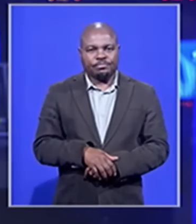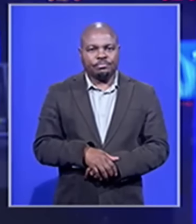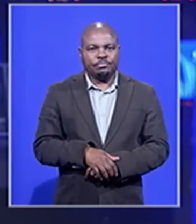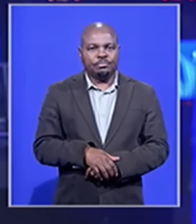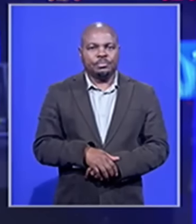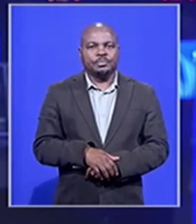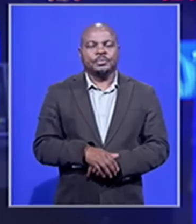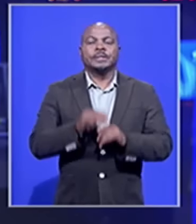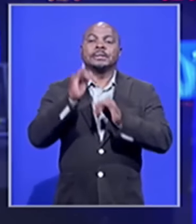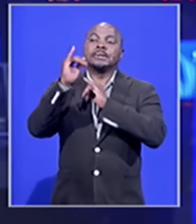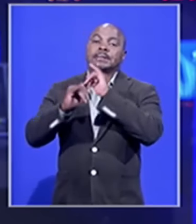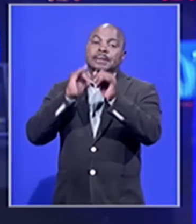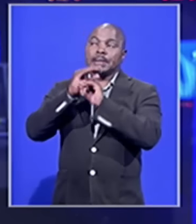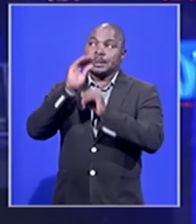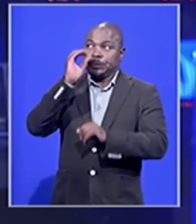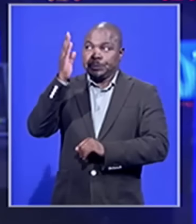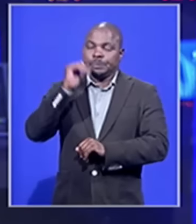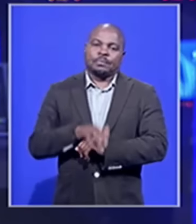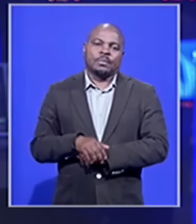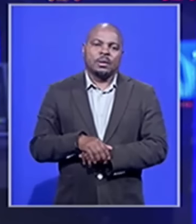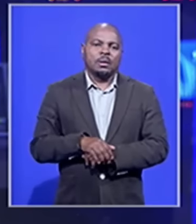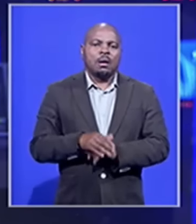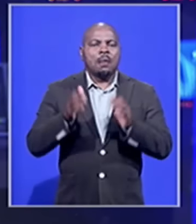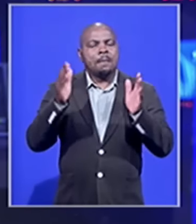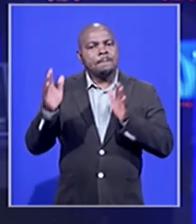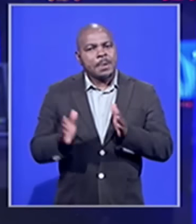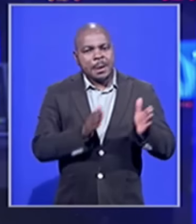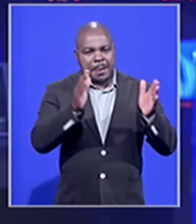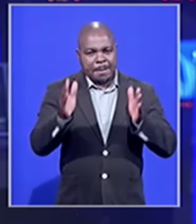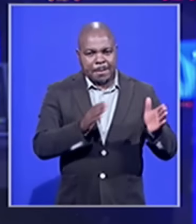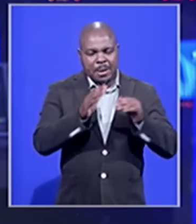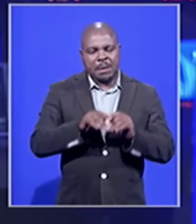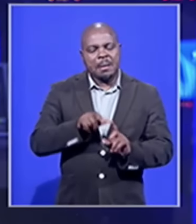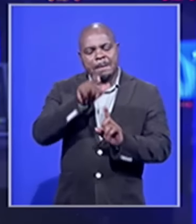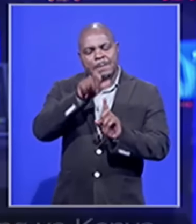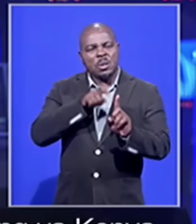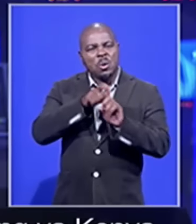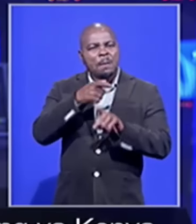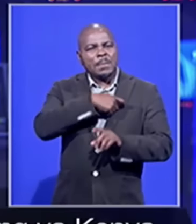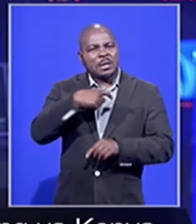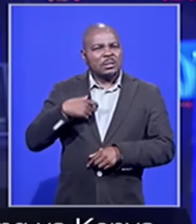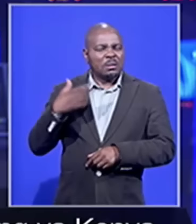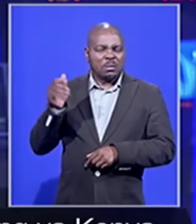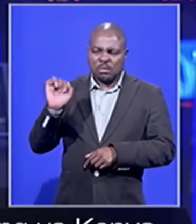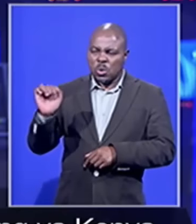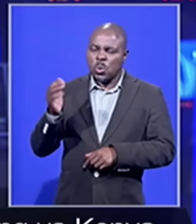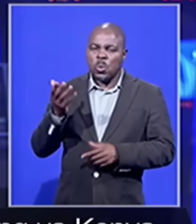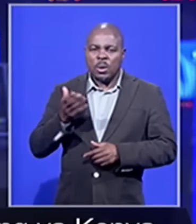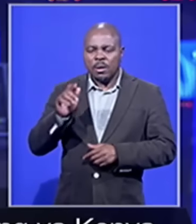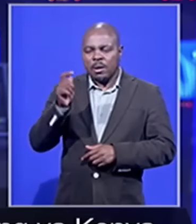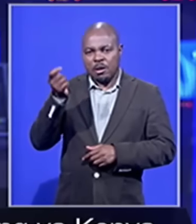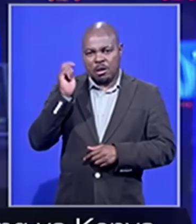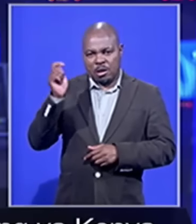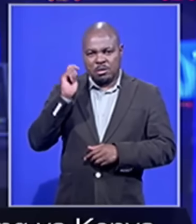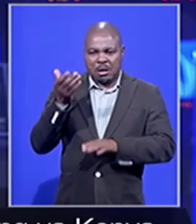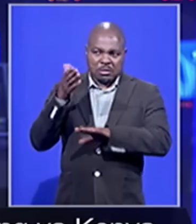Mui ha re fetela matjhabeng re fumana hore ditlhophiso tsa ho kgutlisetsa setopo sa mopresidente wa mehleng wa naha ya Kenya Raila Odinga lapeng di